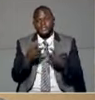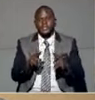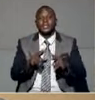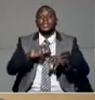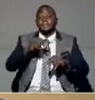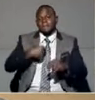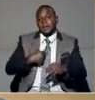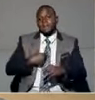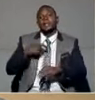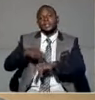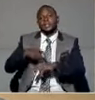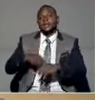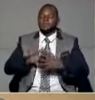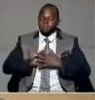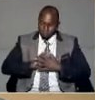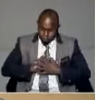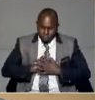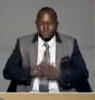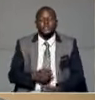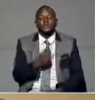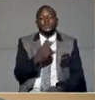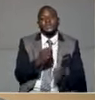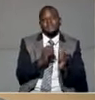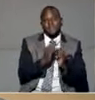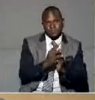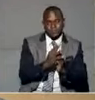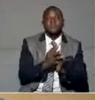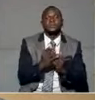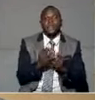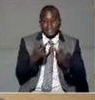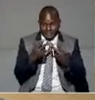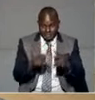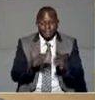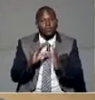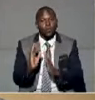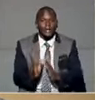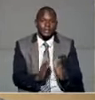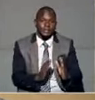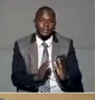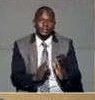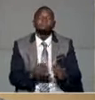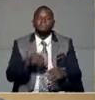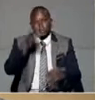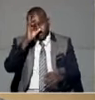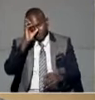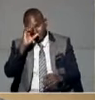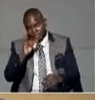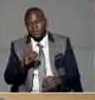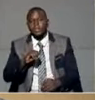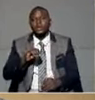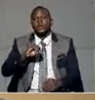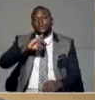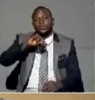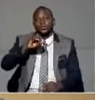time. I'm very humbled that 2014, I started organizing commemoration of the